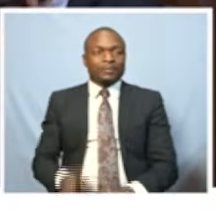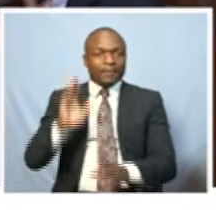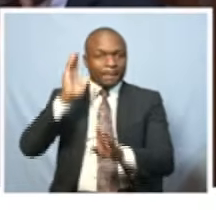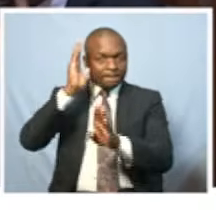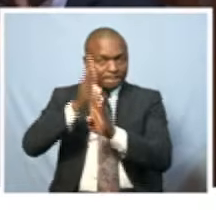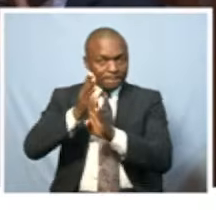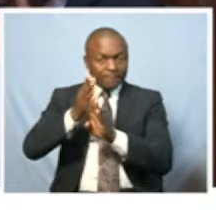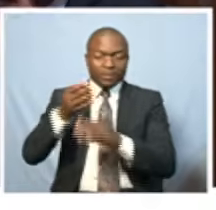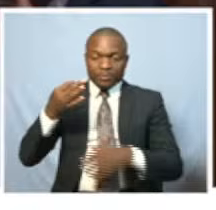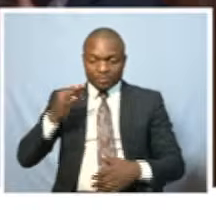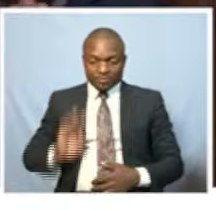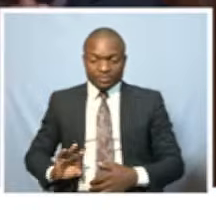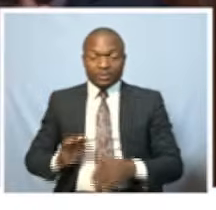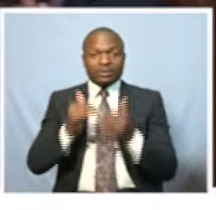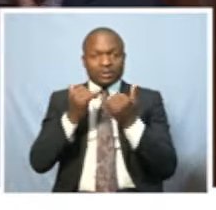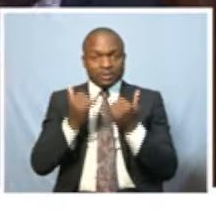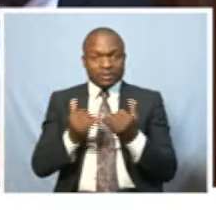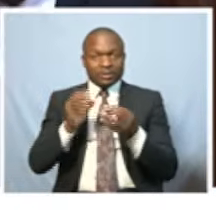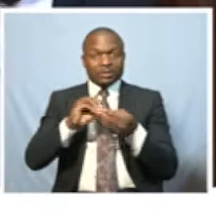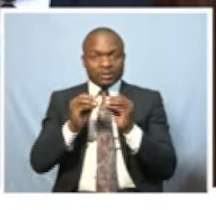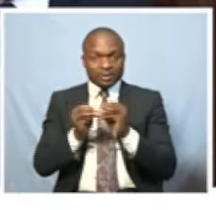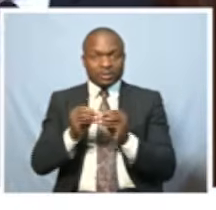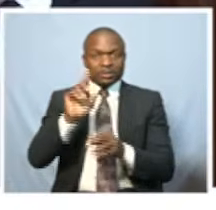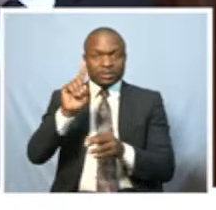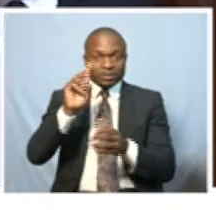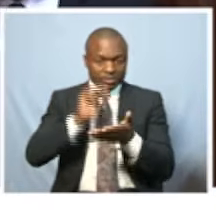targeted beneficiaries now stands at